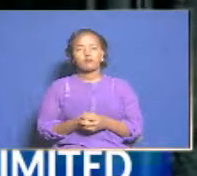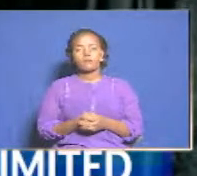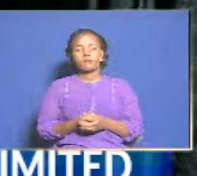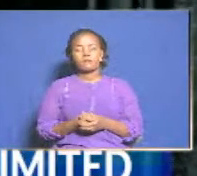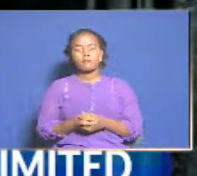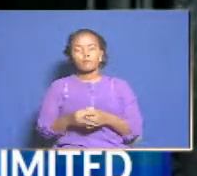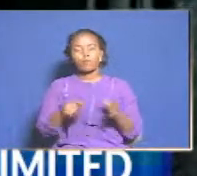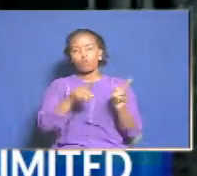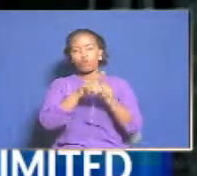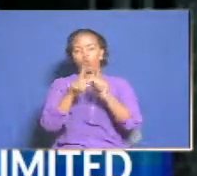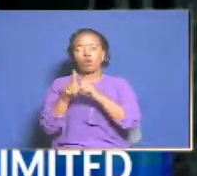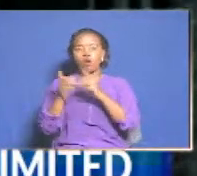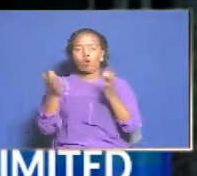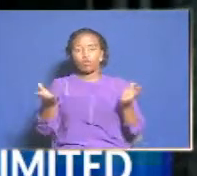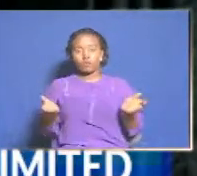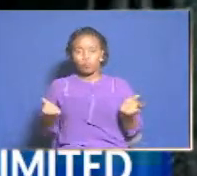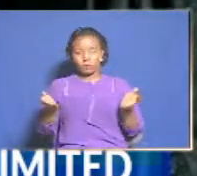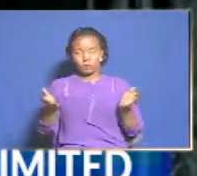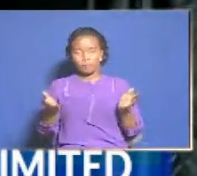Concurrently,